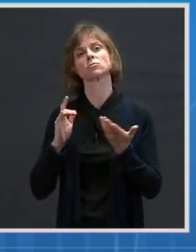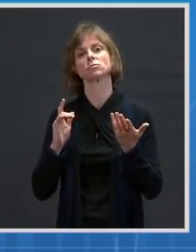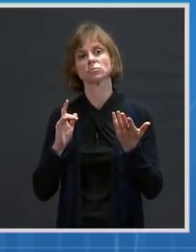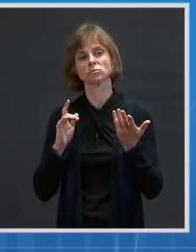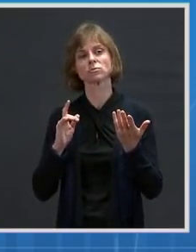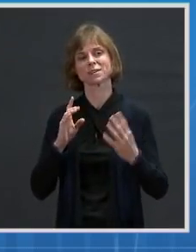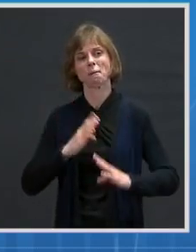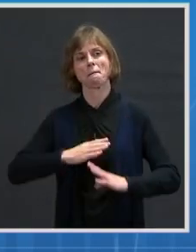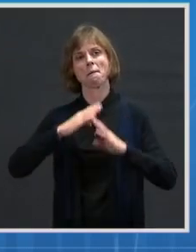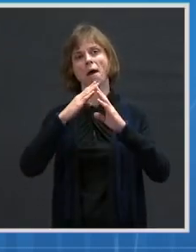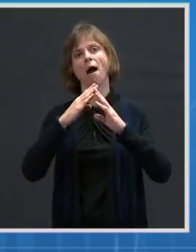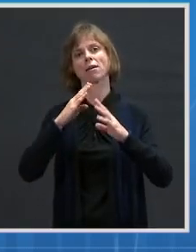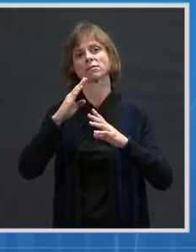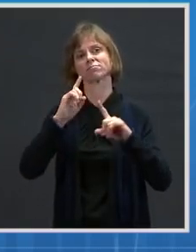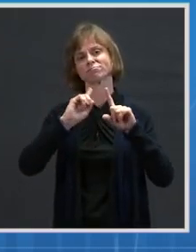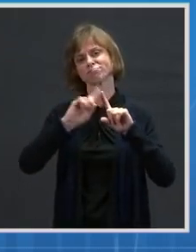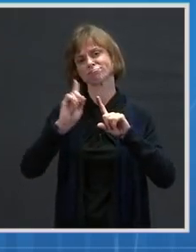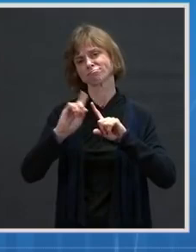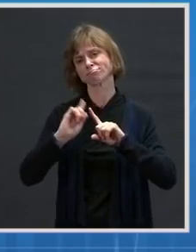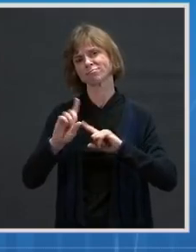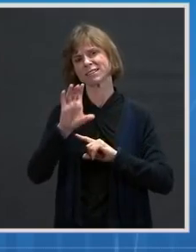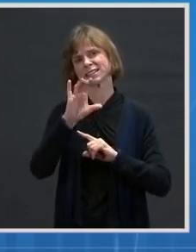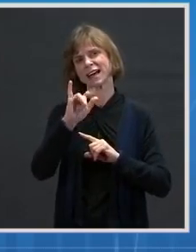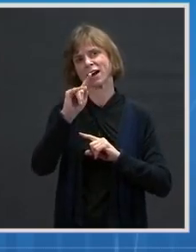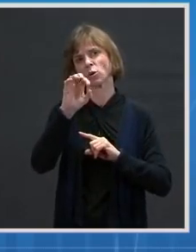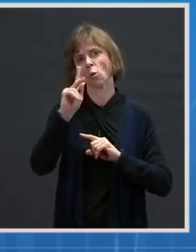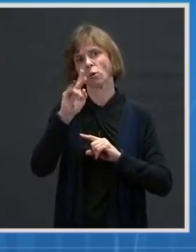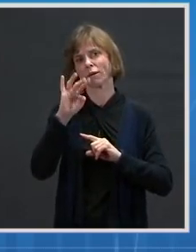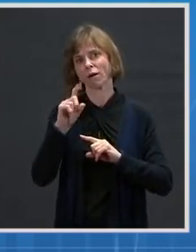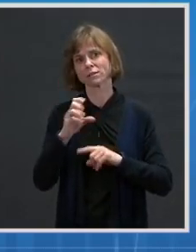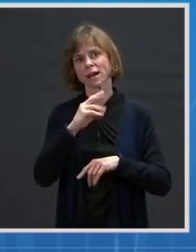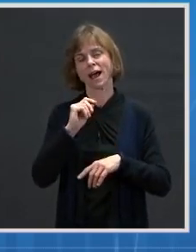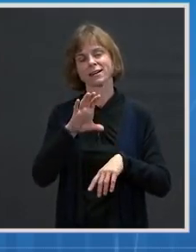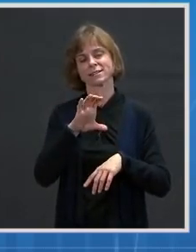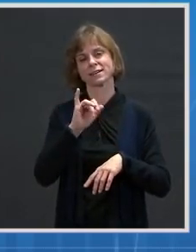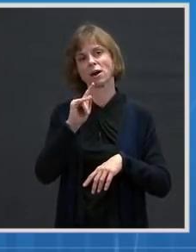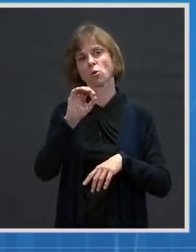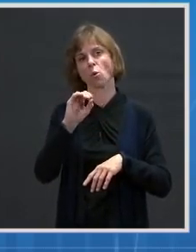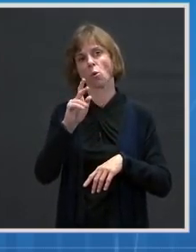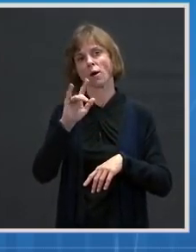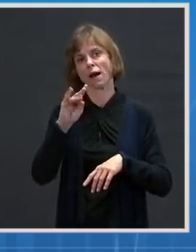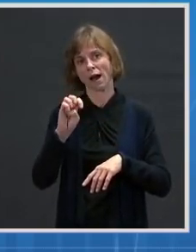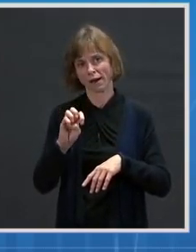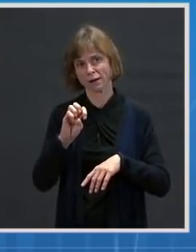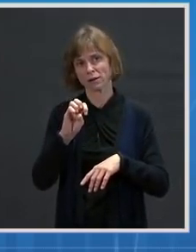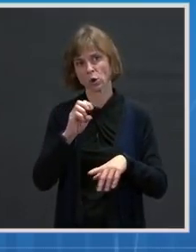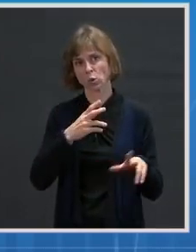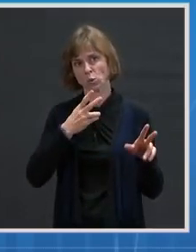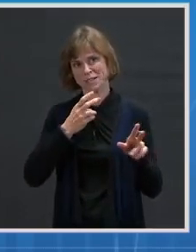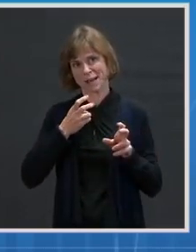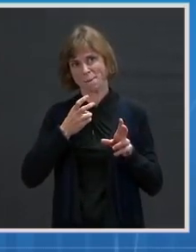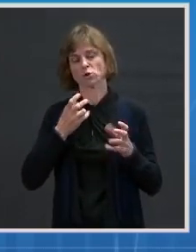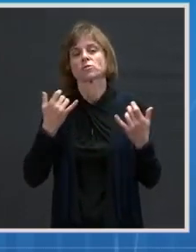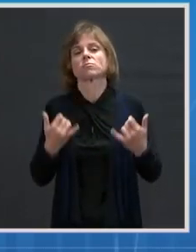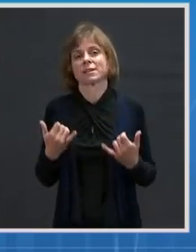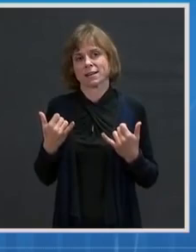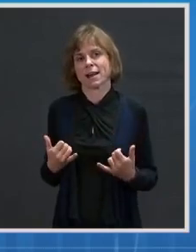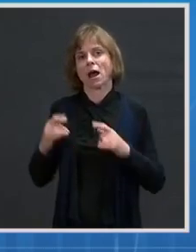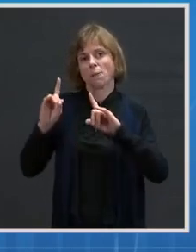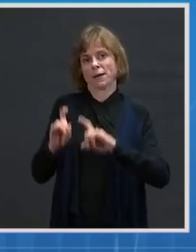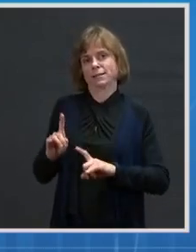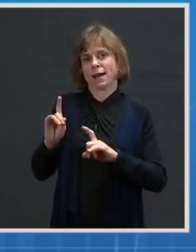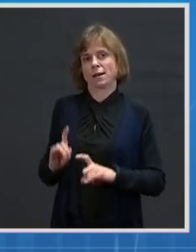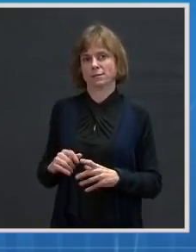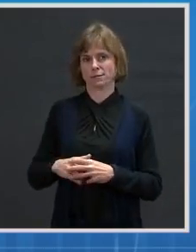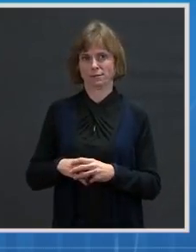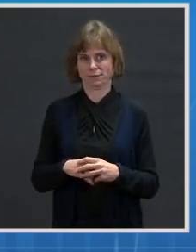block a variety of cytokines and cytokine receptors, are currently in clinical trials.